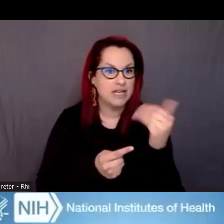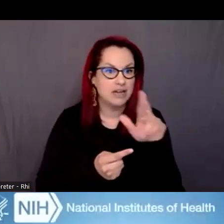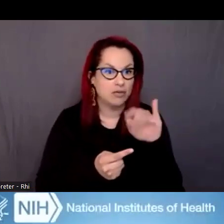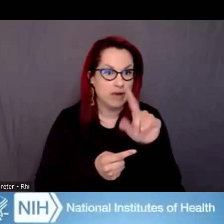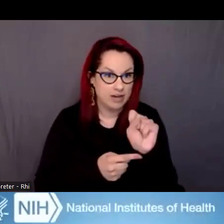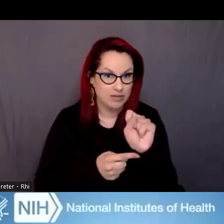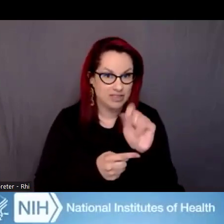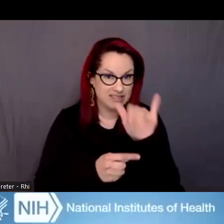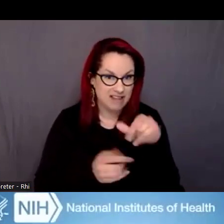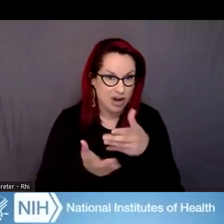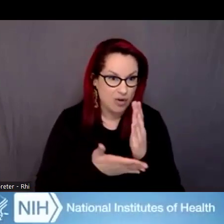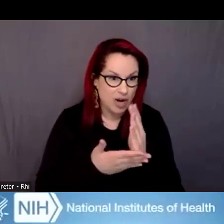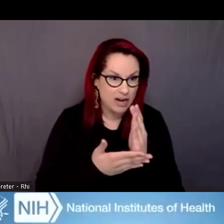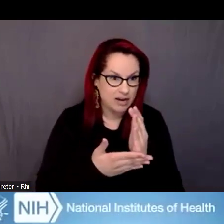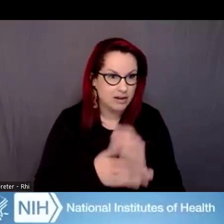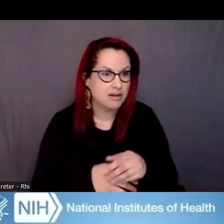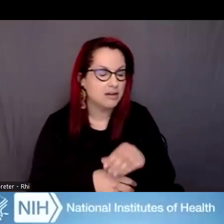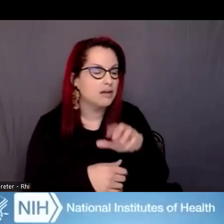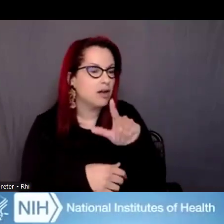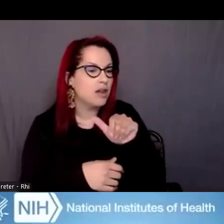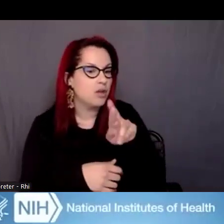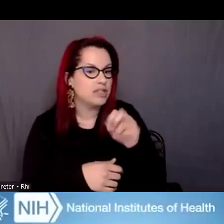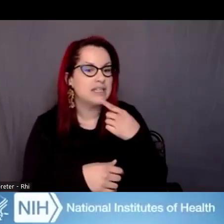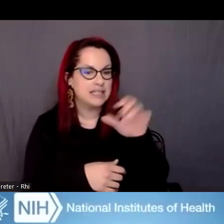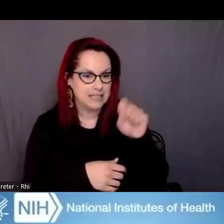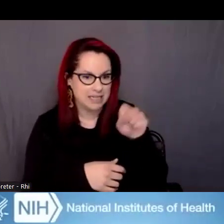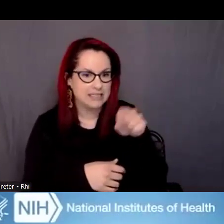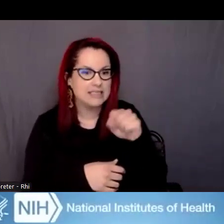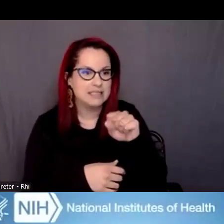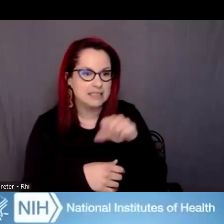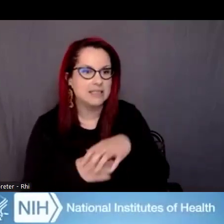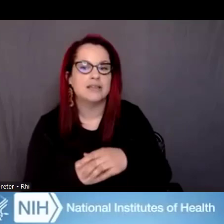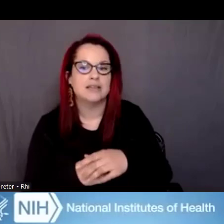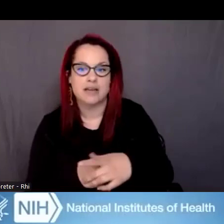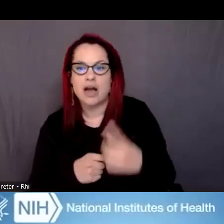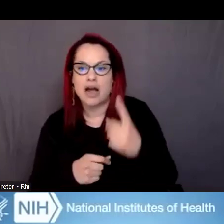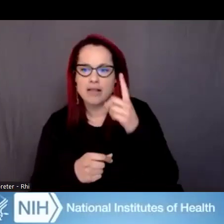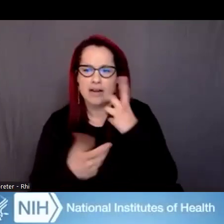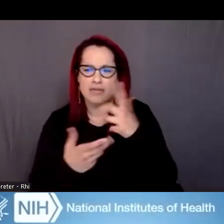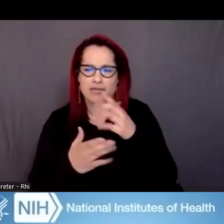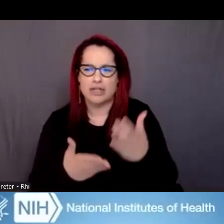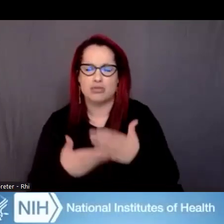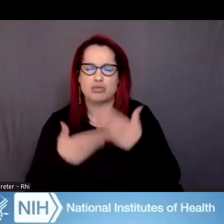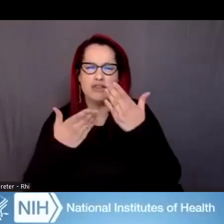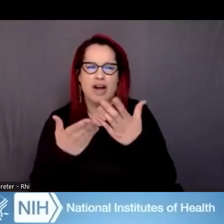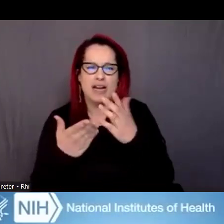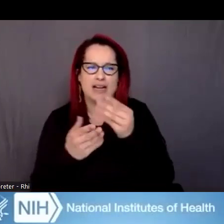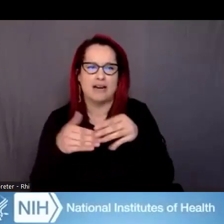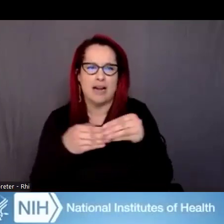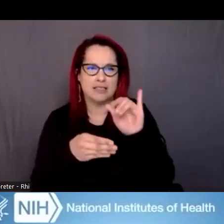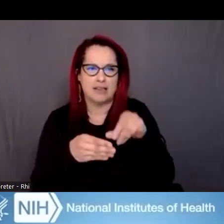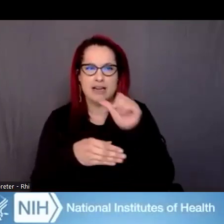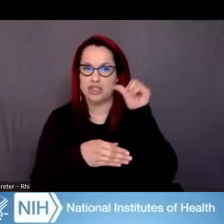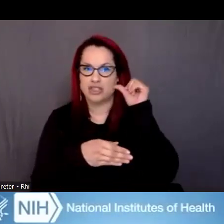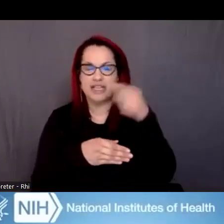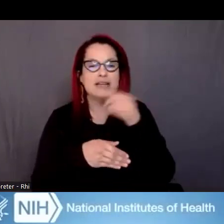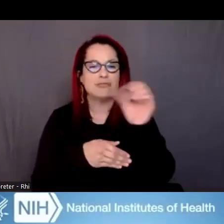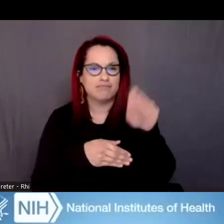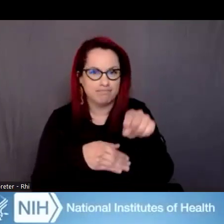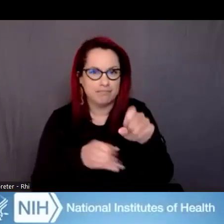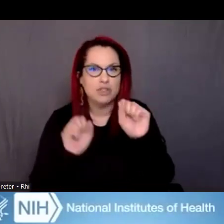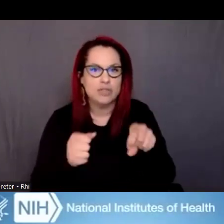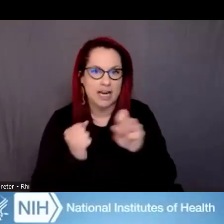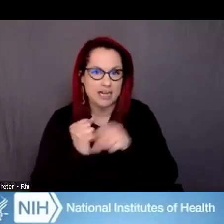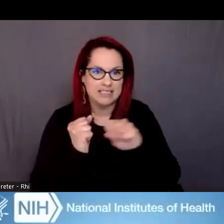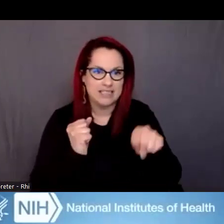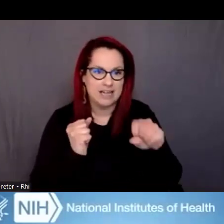Yes, Opera has provided guidance that I think was communicated yesterday that yes, you can extend that.